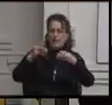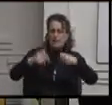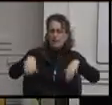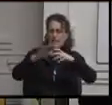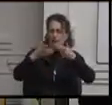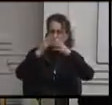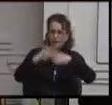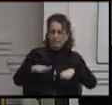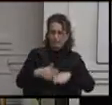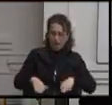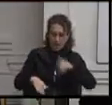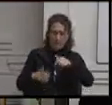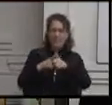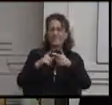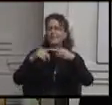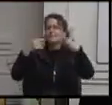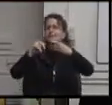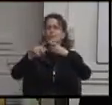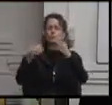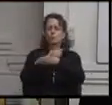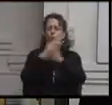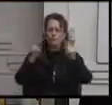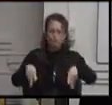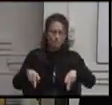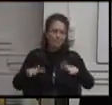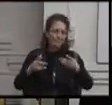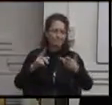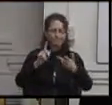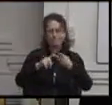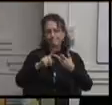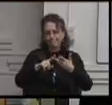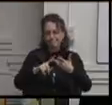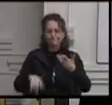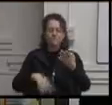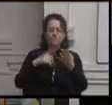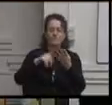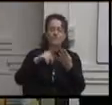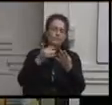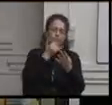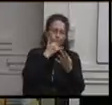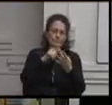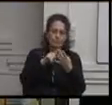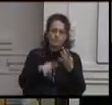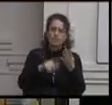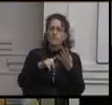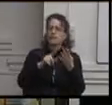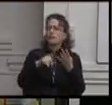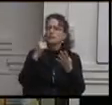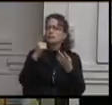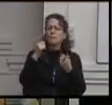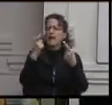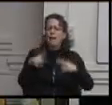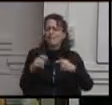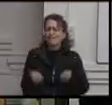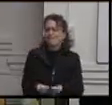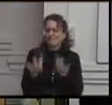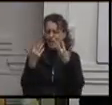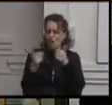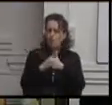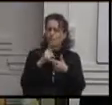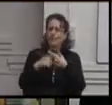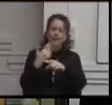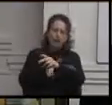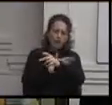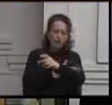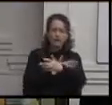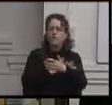of one of the resulting lots. The fourth accounts for the removal of a building which had been destroyed by fire. Under the business personal